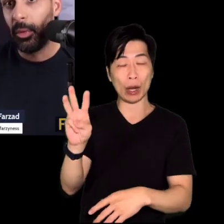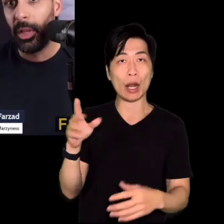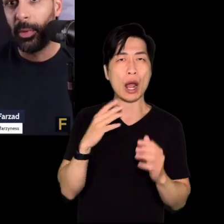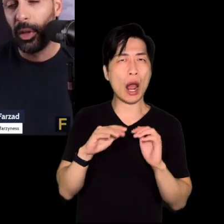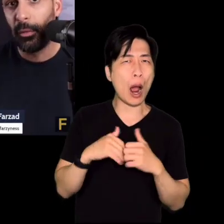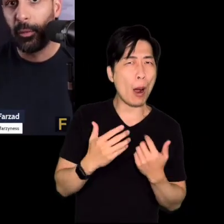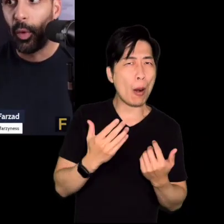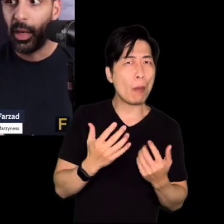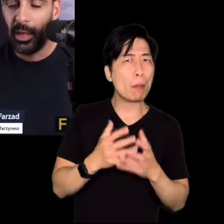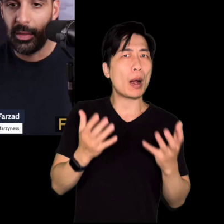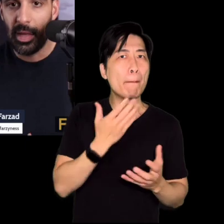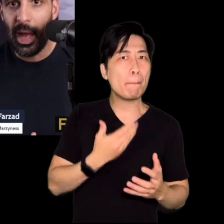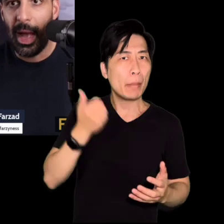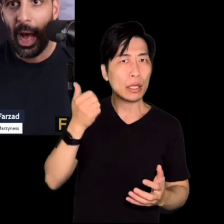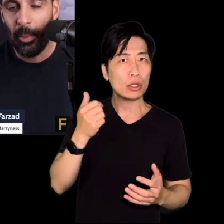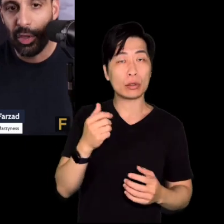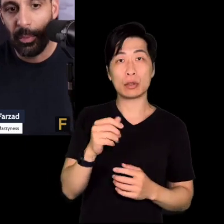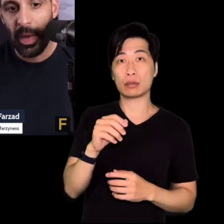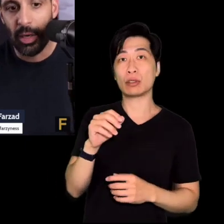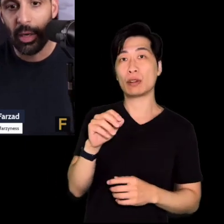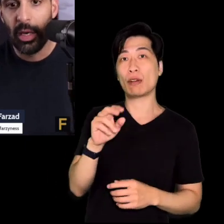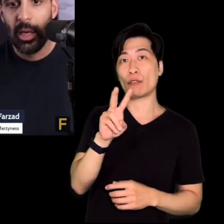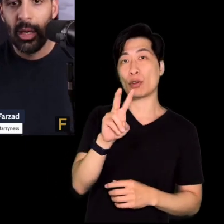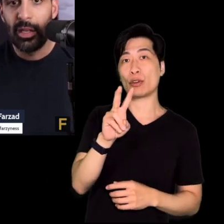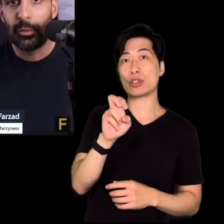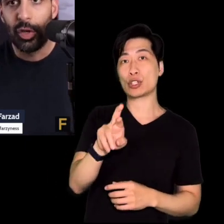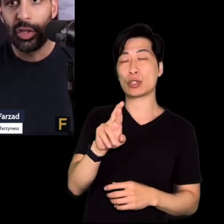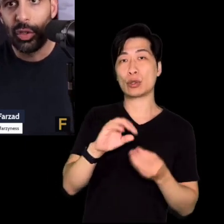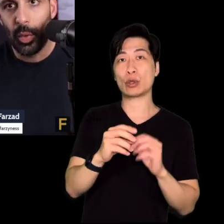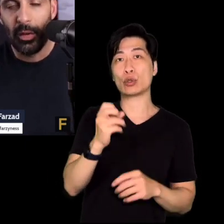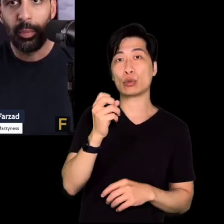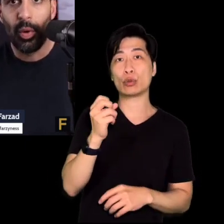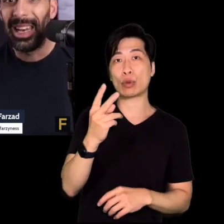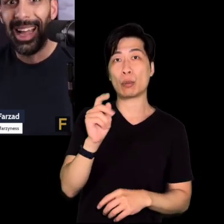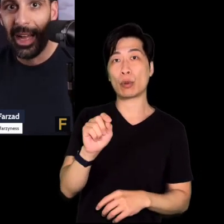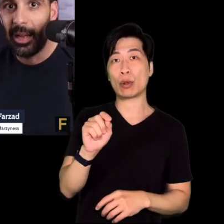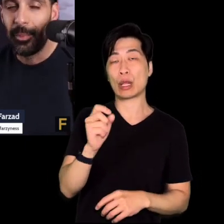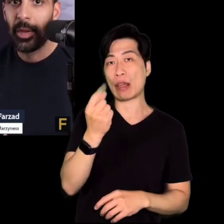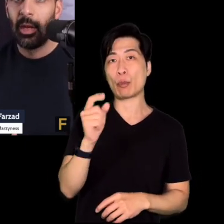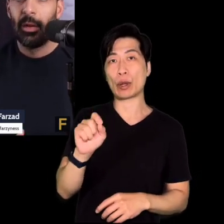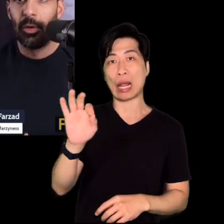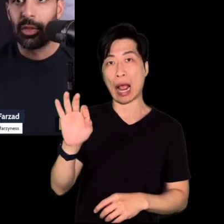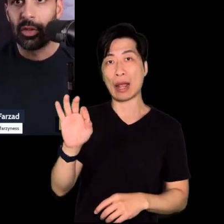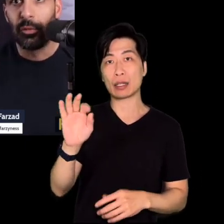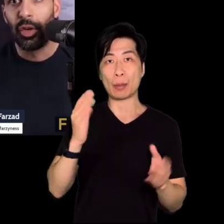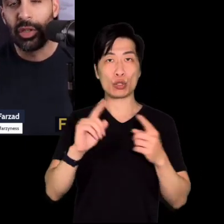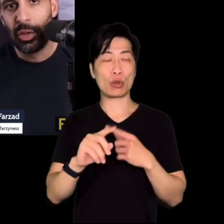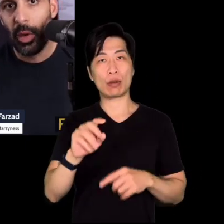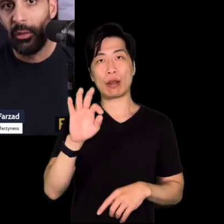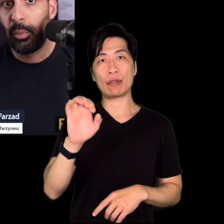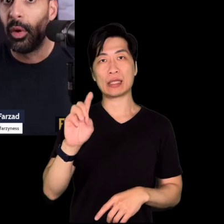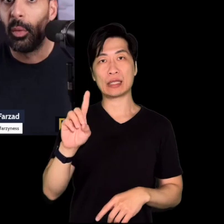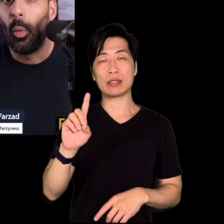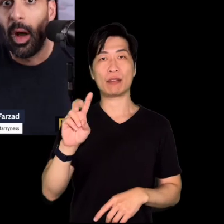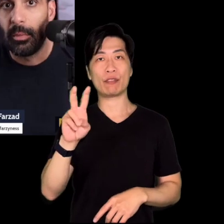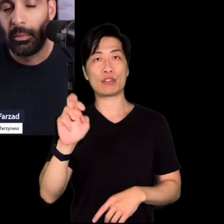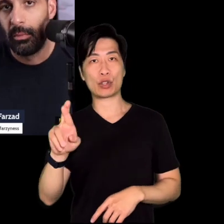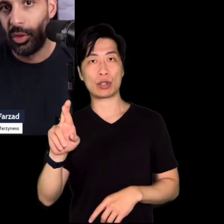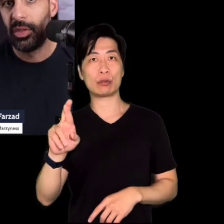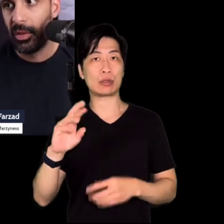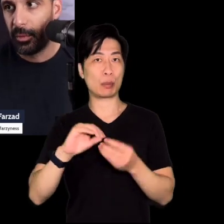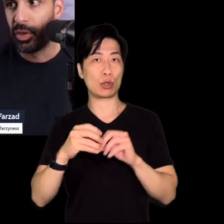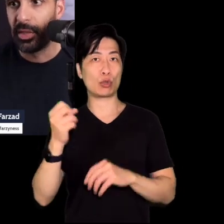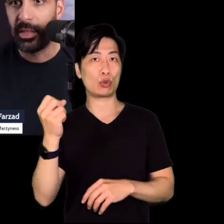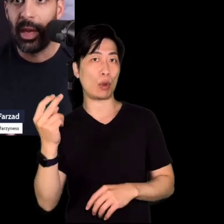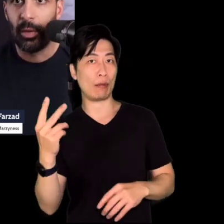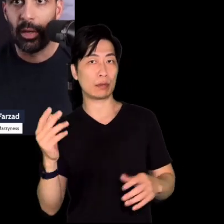the thing I'm going to really be looking for is how much better is version 12.9 versus version 12.1,